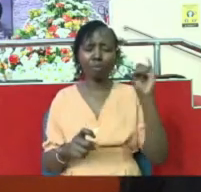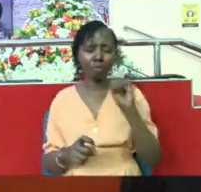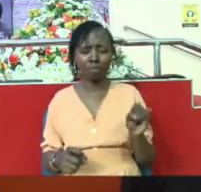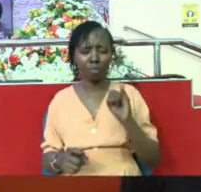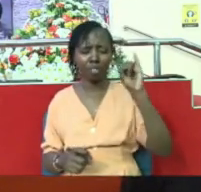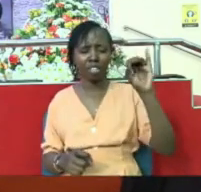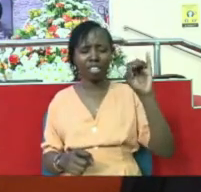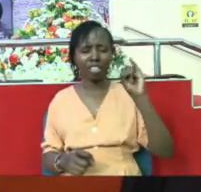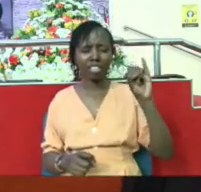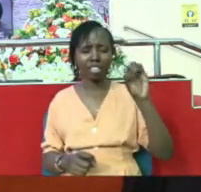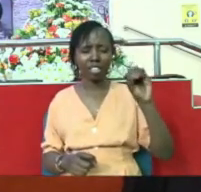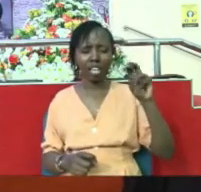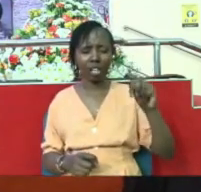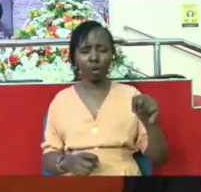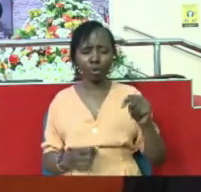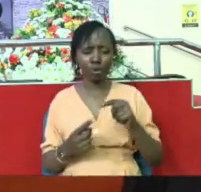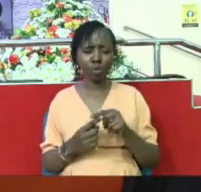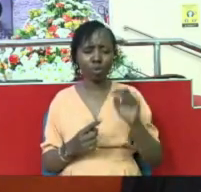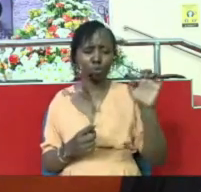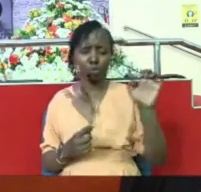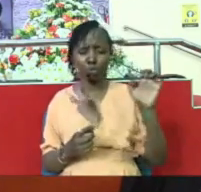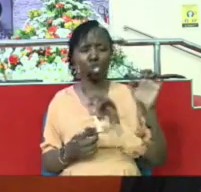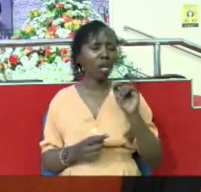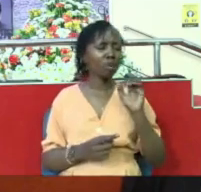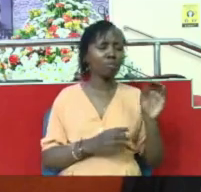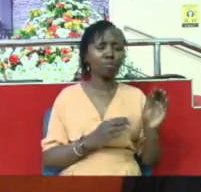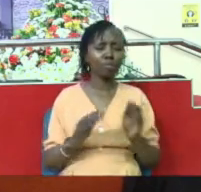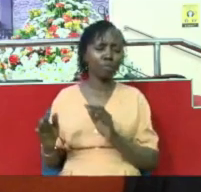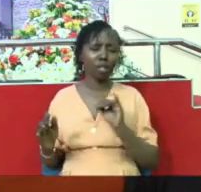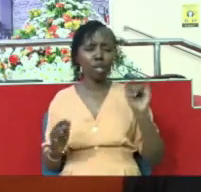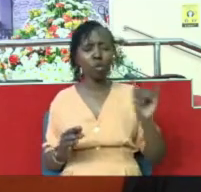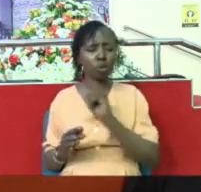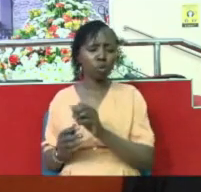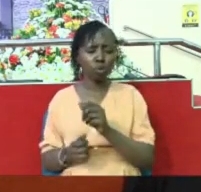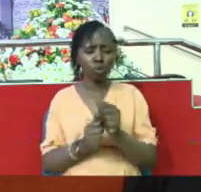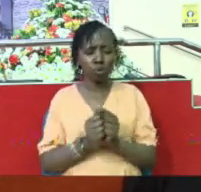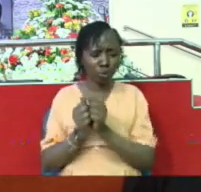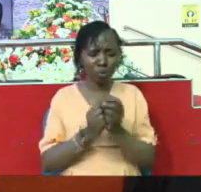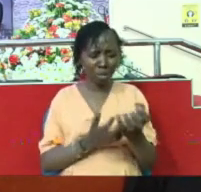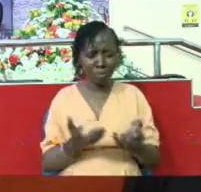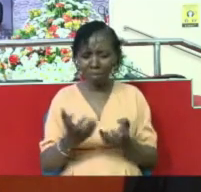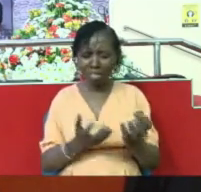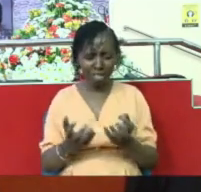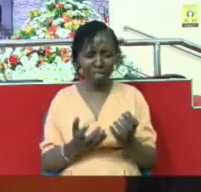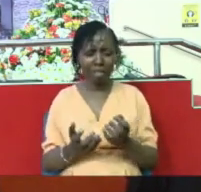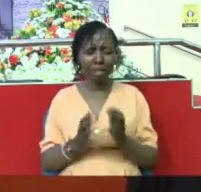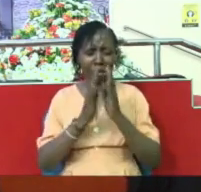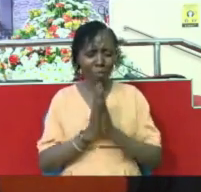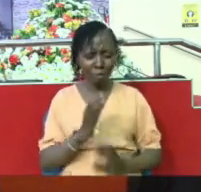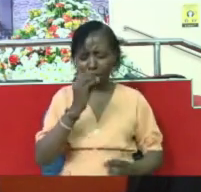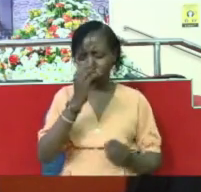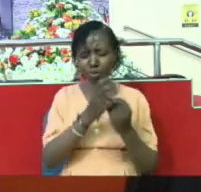Lord, those that have business, may it prosper. Those that have done work